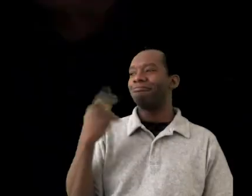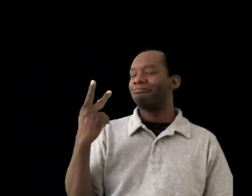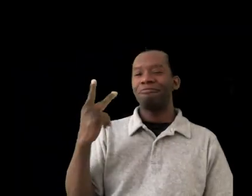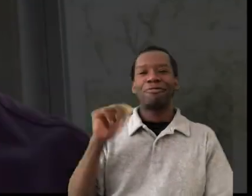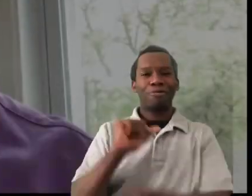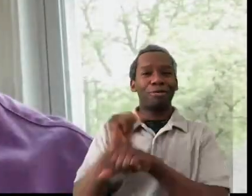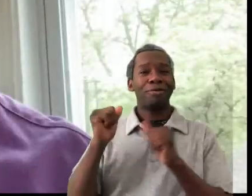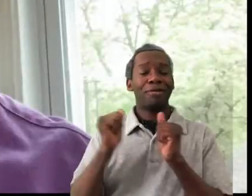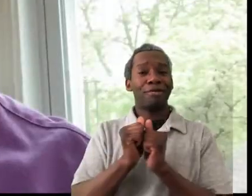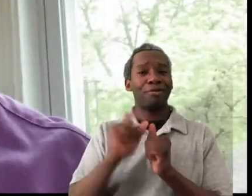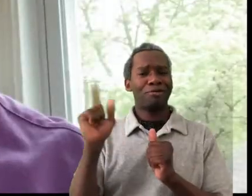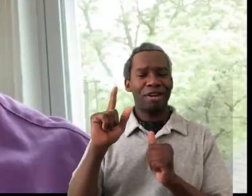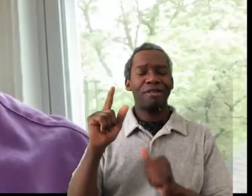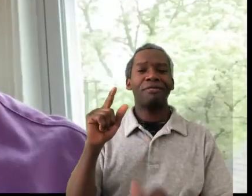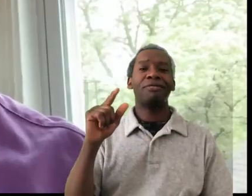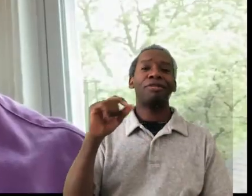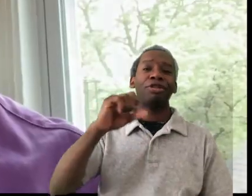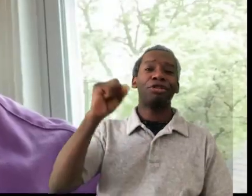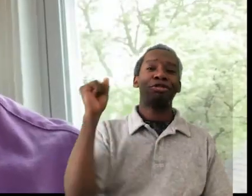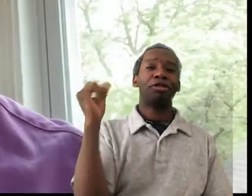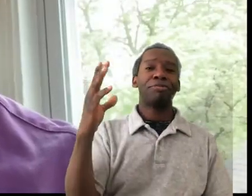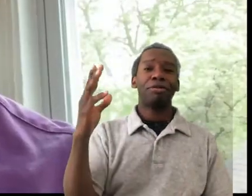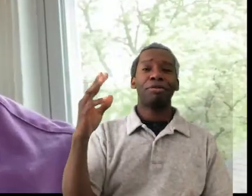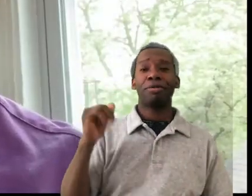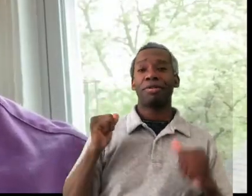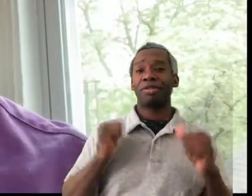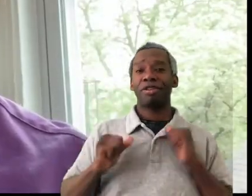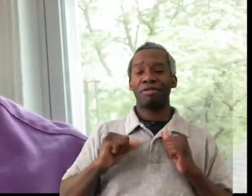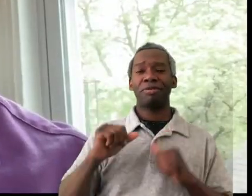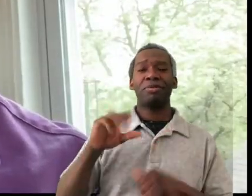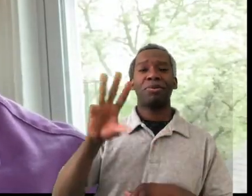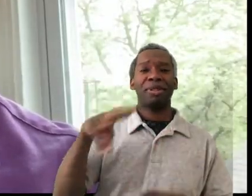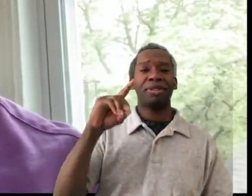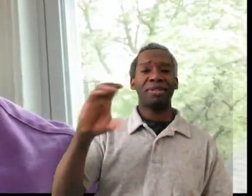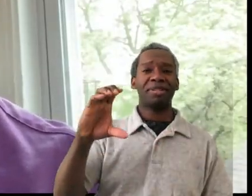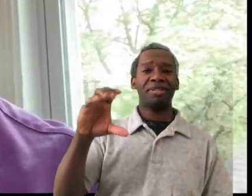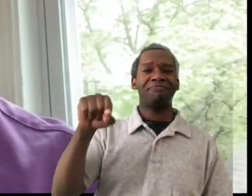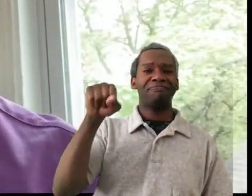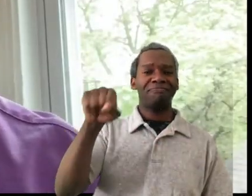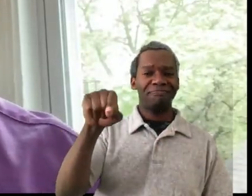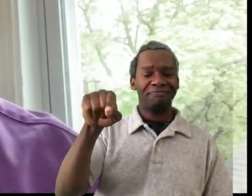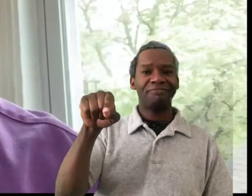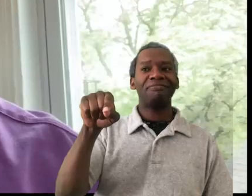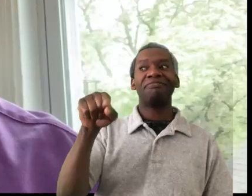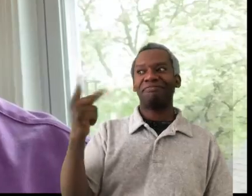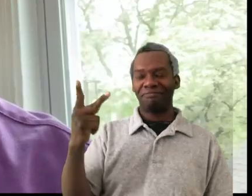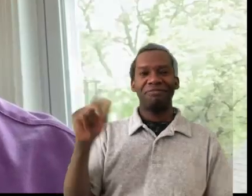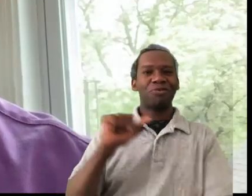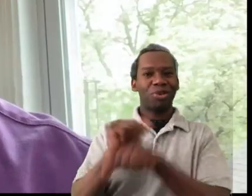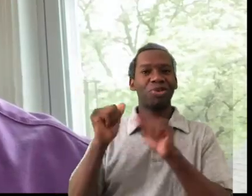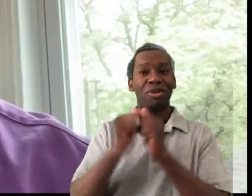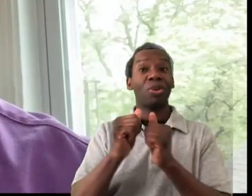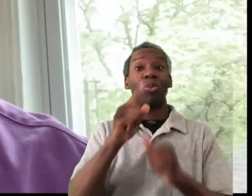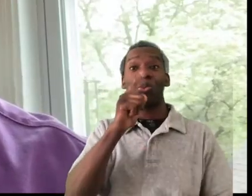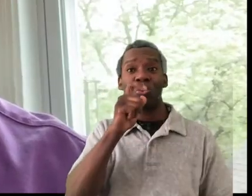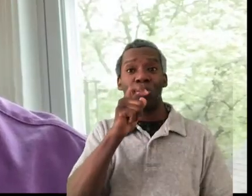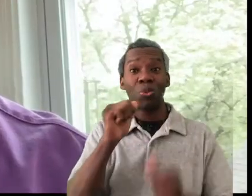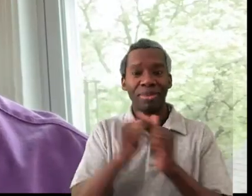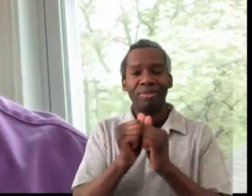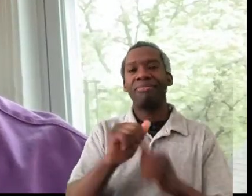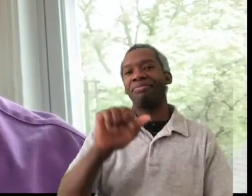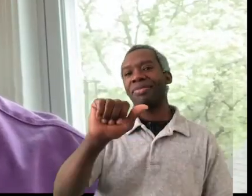funny. Johnny Lee Davenport, 19 years ago at the Shakespeare Theater in Washington, D.C., where we performed in the Oedipus